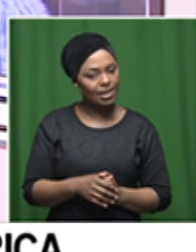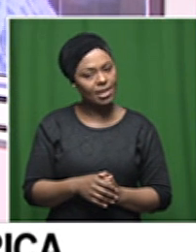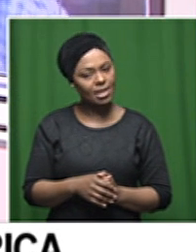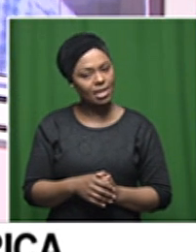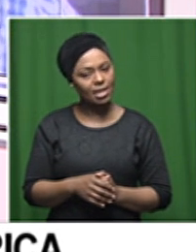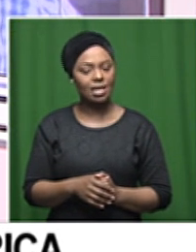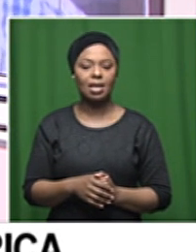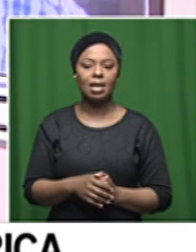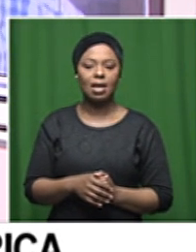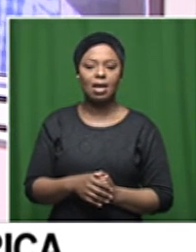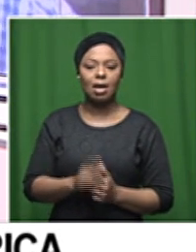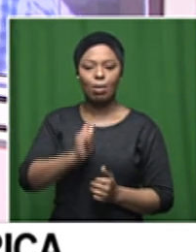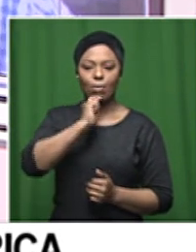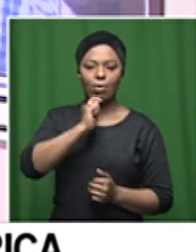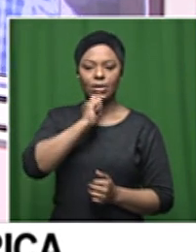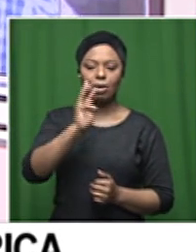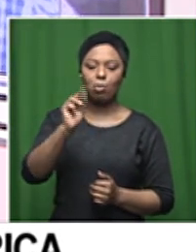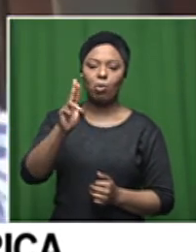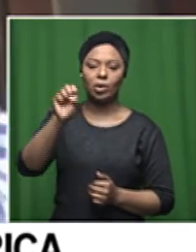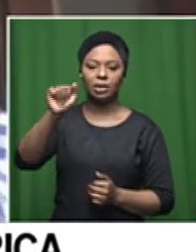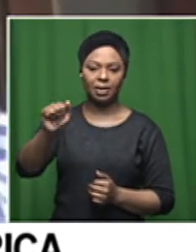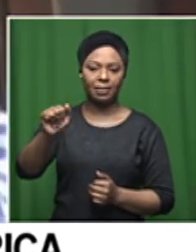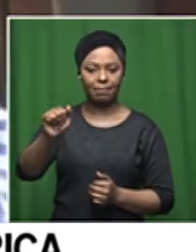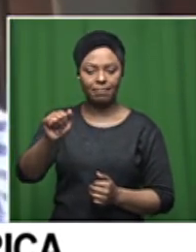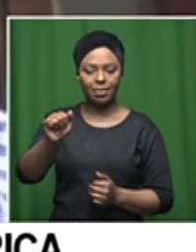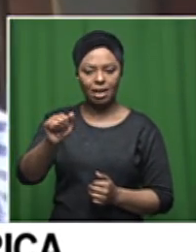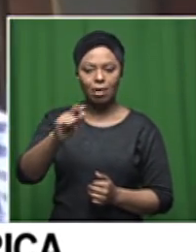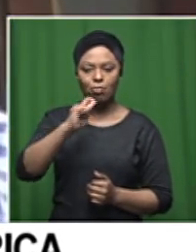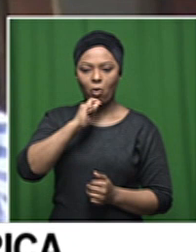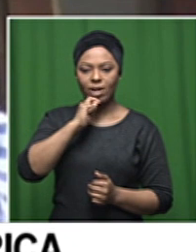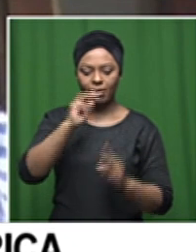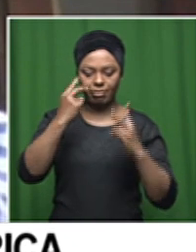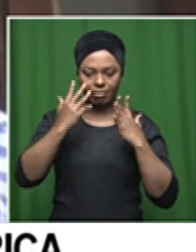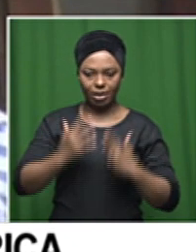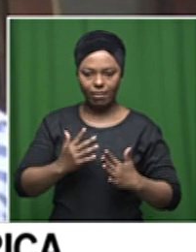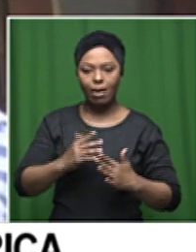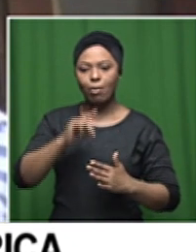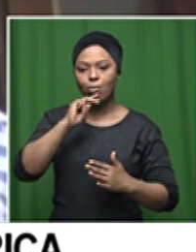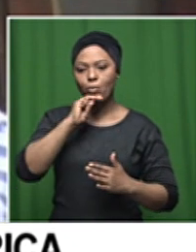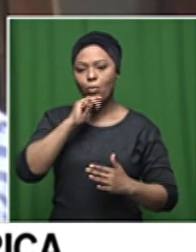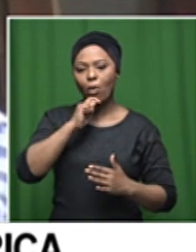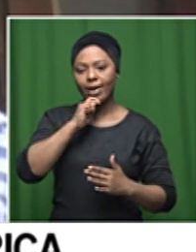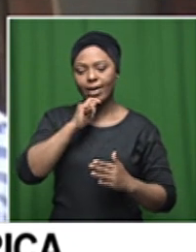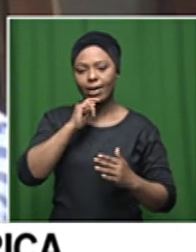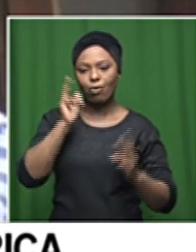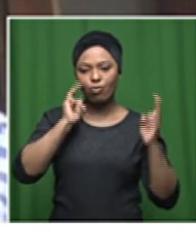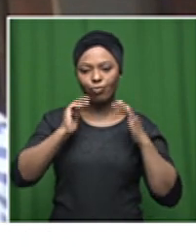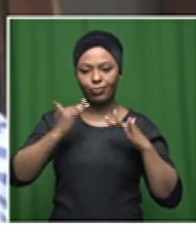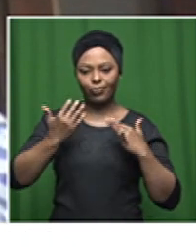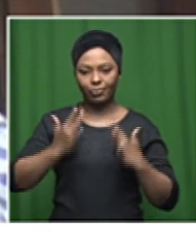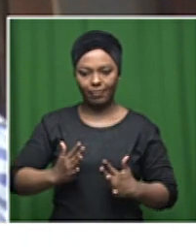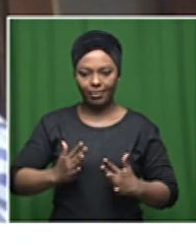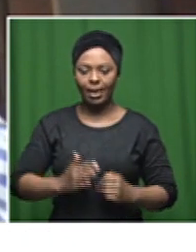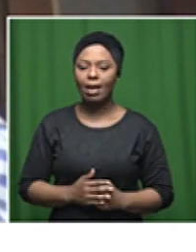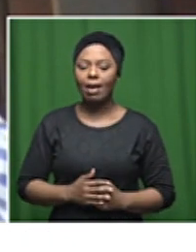Yeah, morning, Musa, and my colleagues and the listeners. Yeah, to get straight to the point, it is true